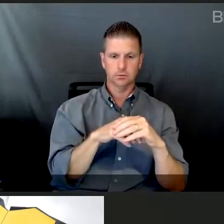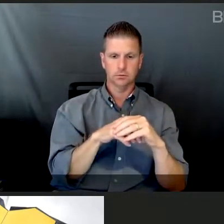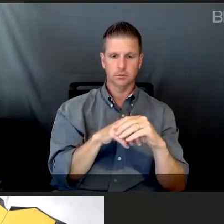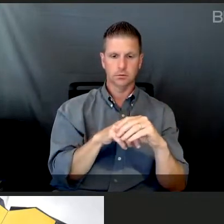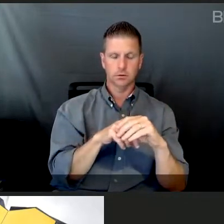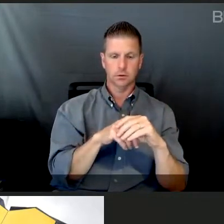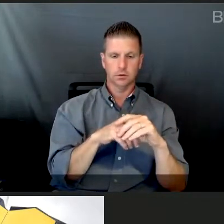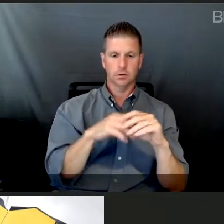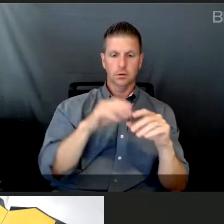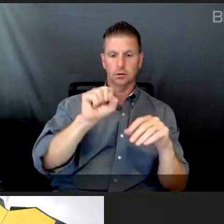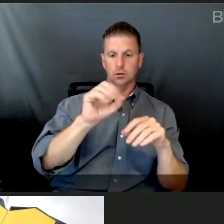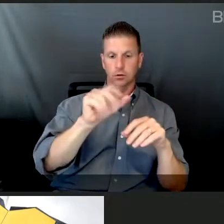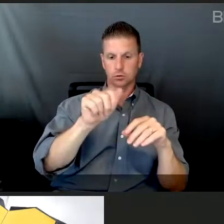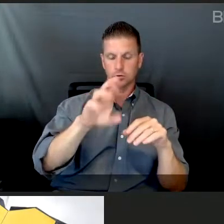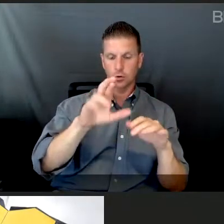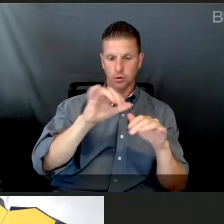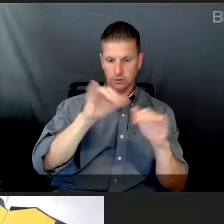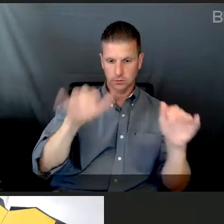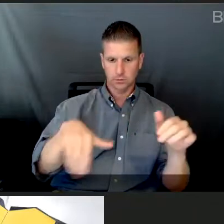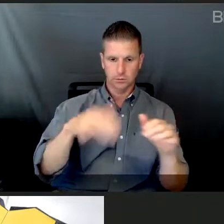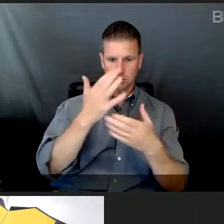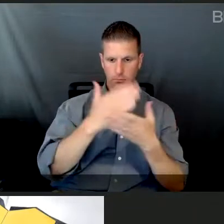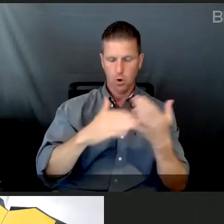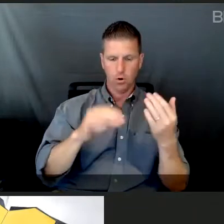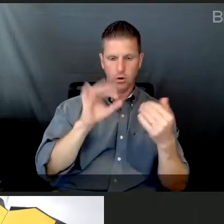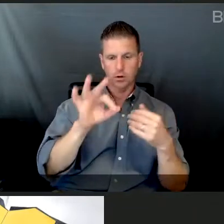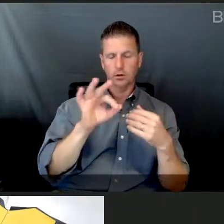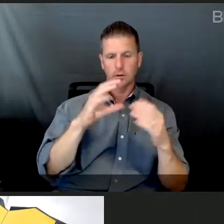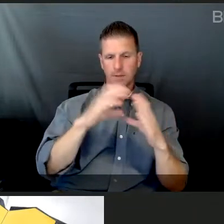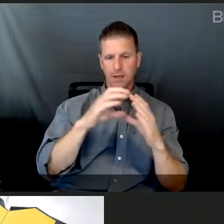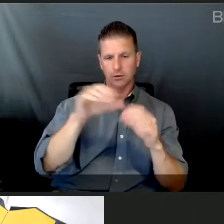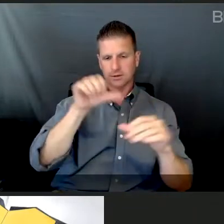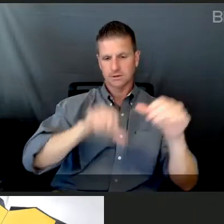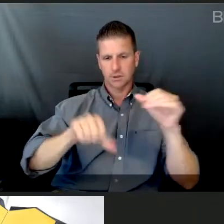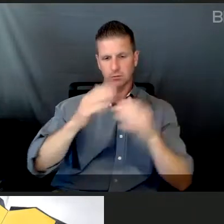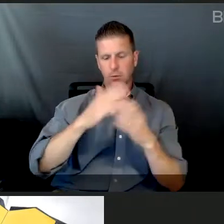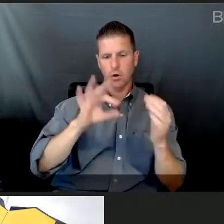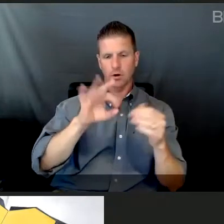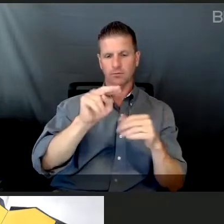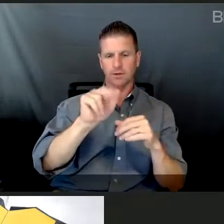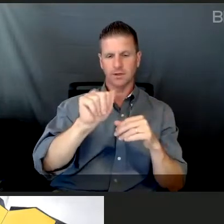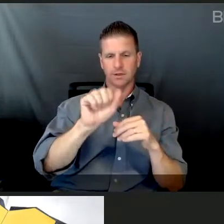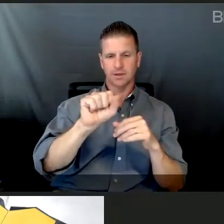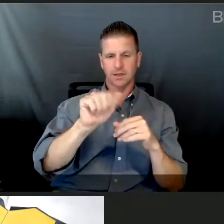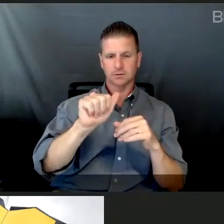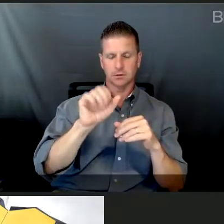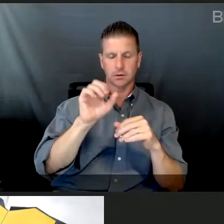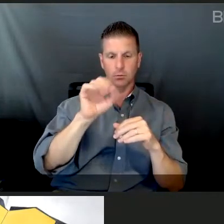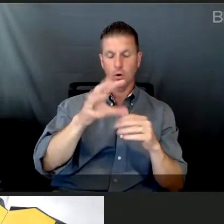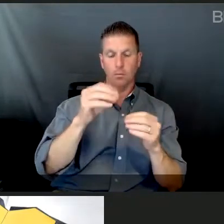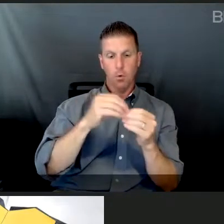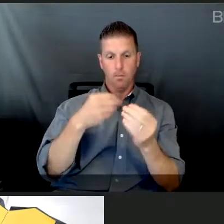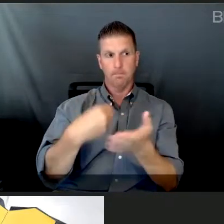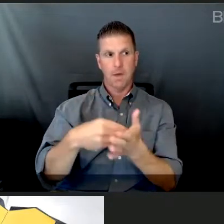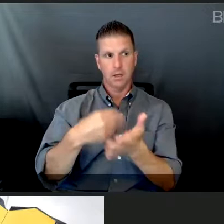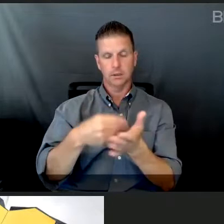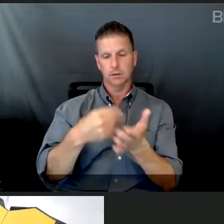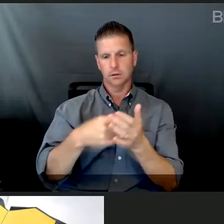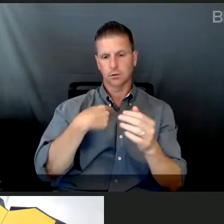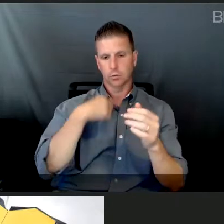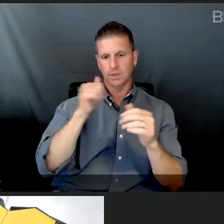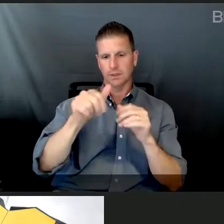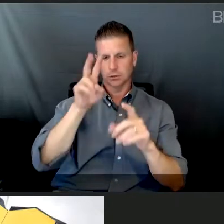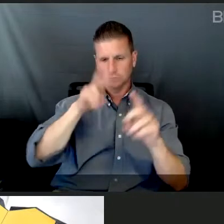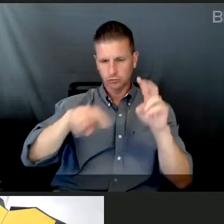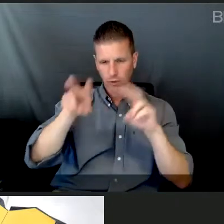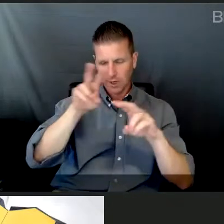The solar system part of planetary science part of NASA pitched in extra funding so that we could track solar